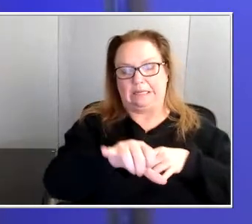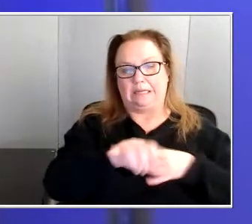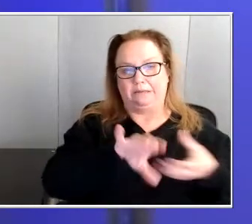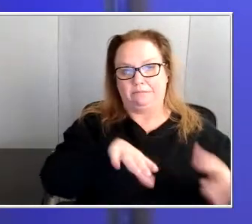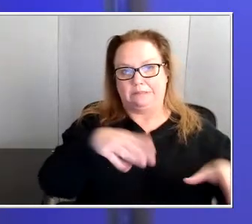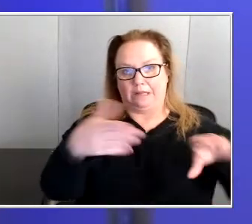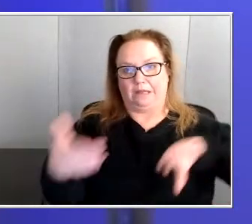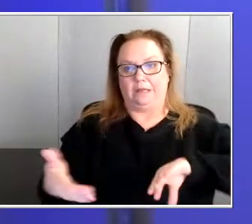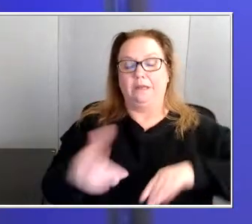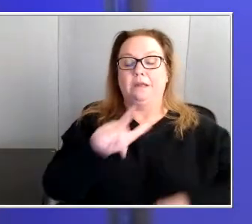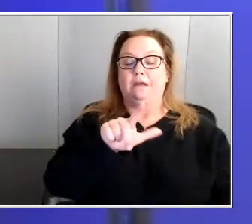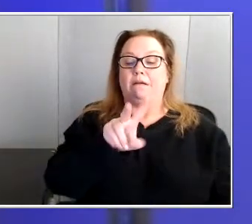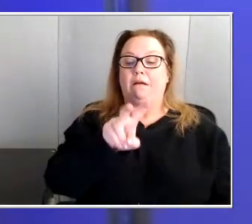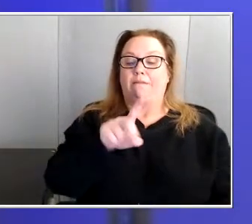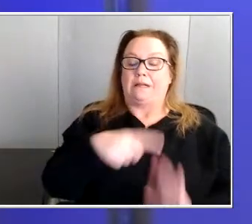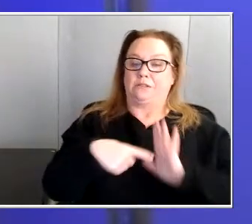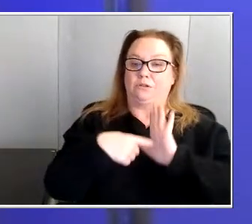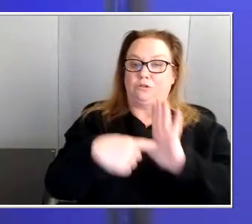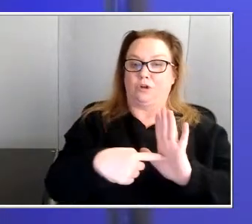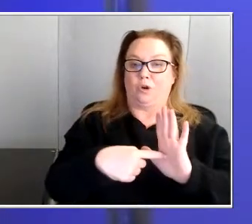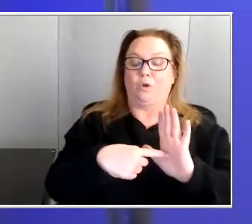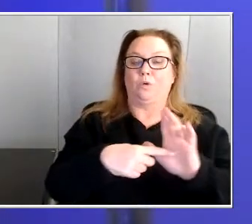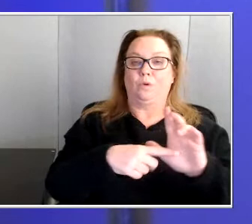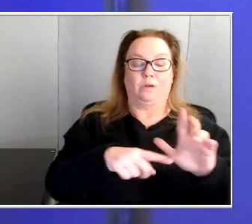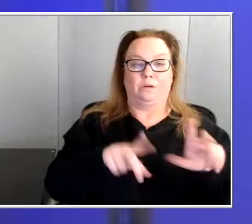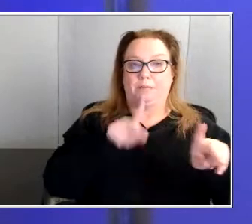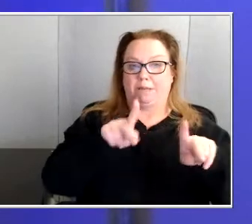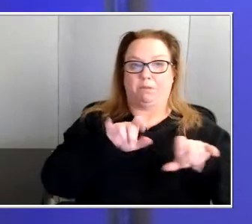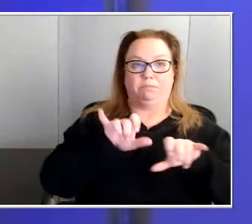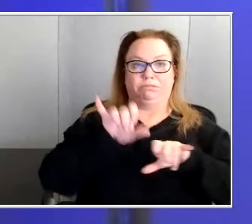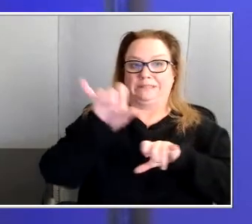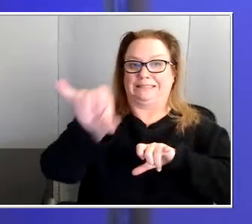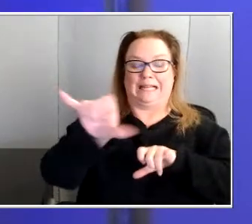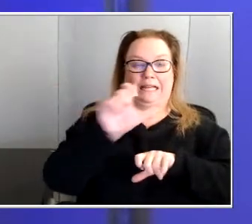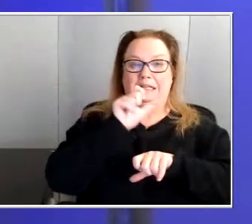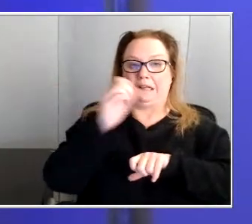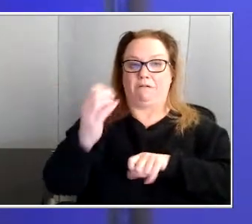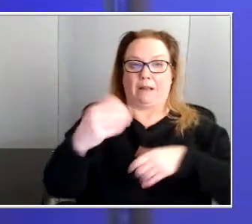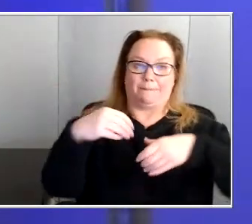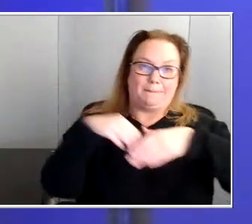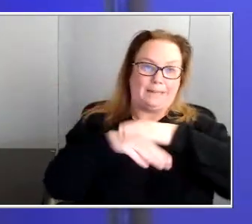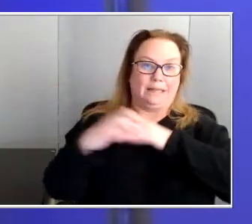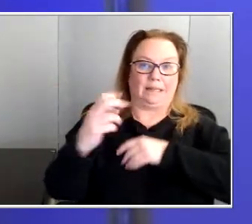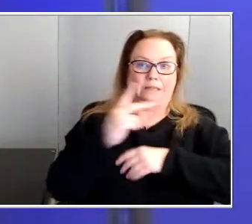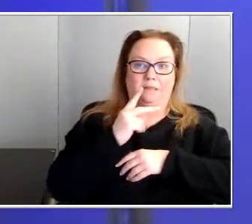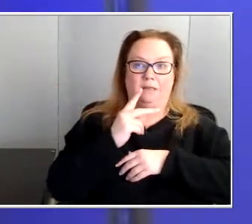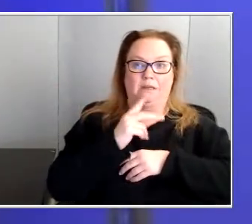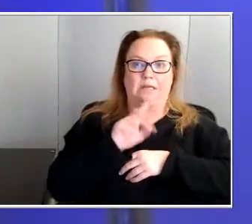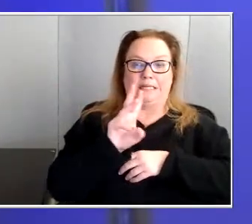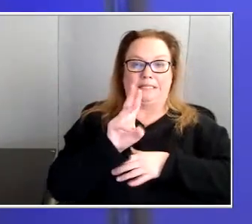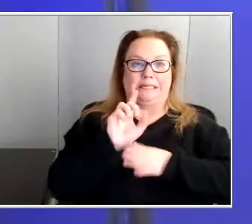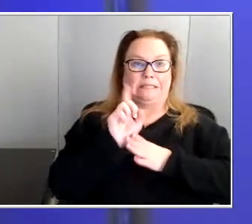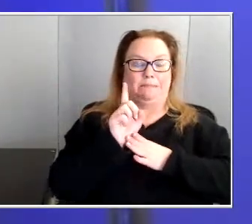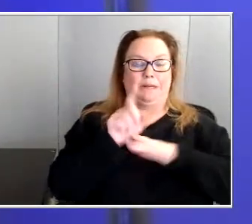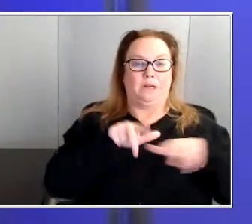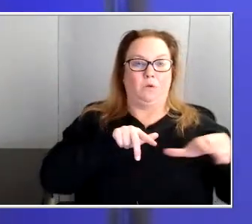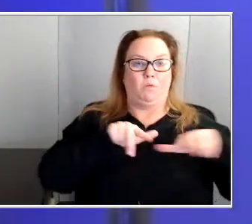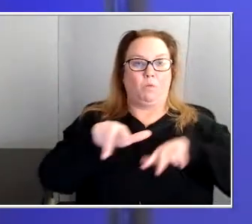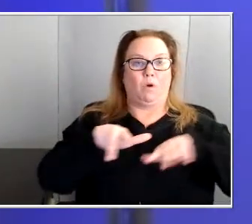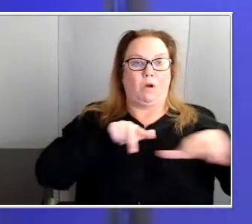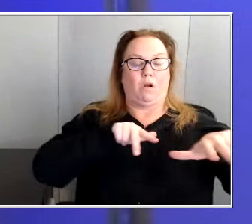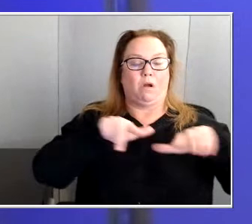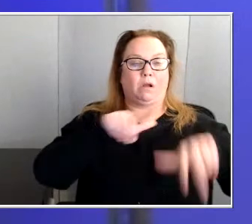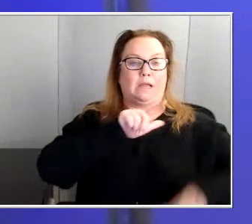LVAD's demonstrated is it keeps people out of the hospital, it improves their quality of life, the 6-minute walk test, the quality of